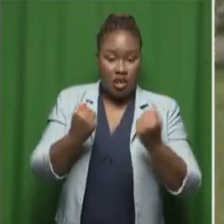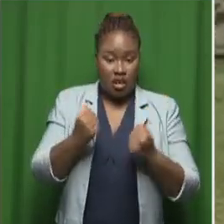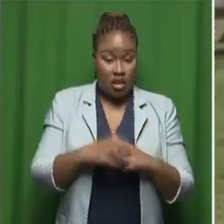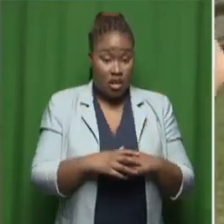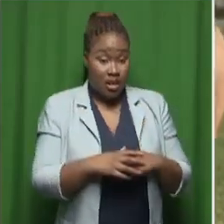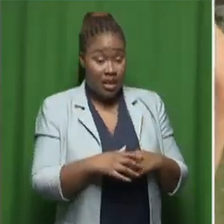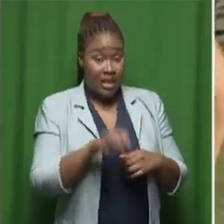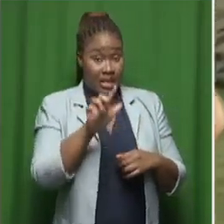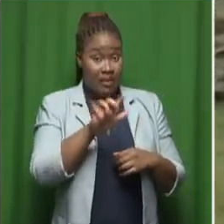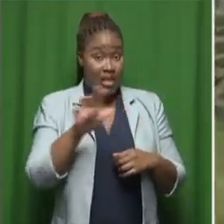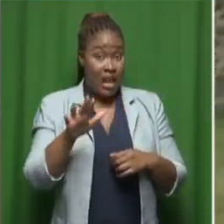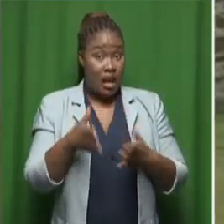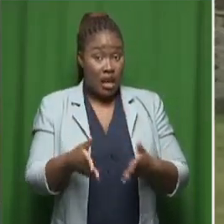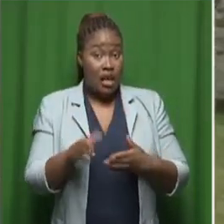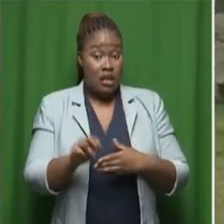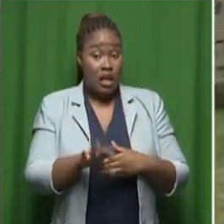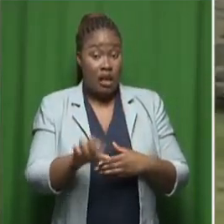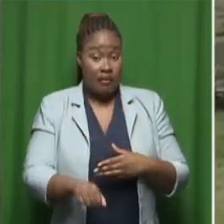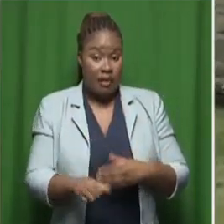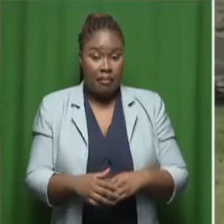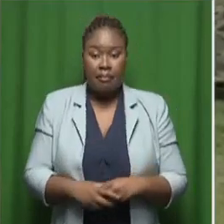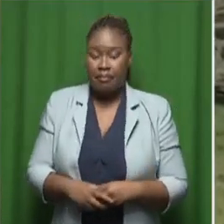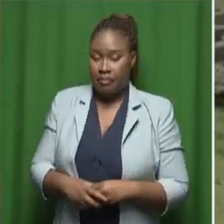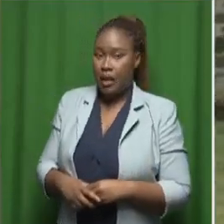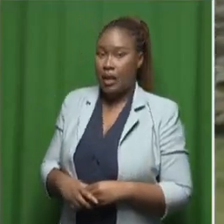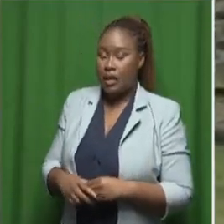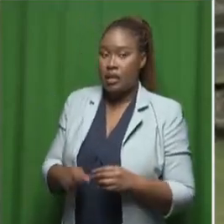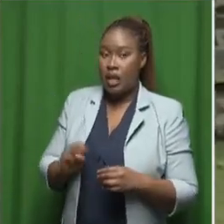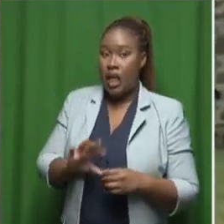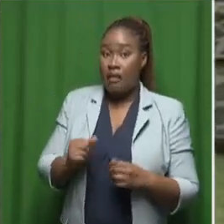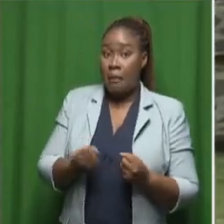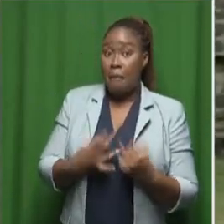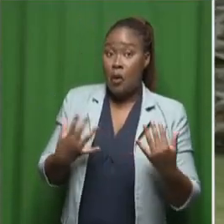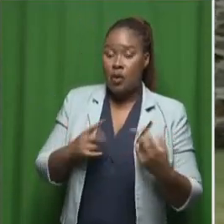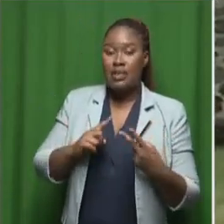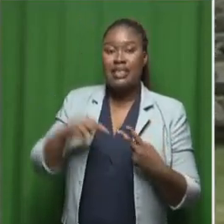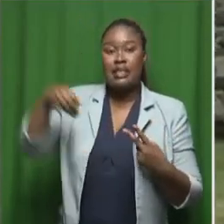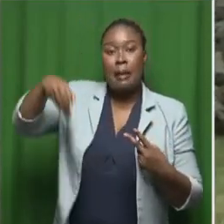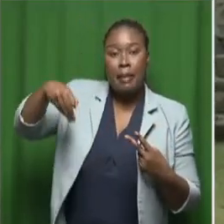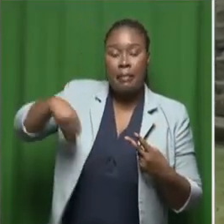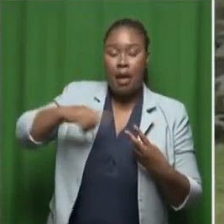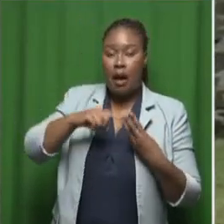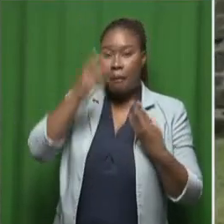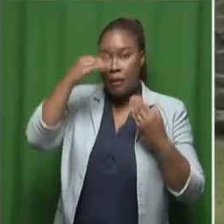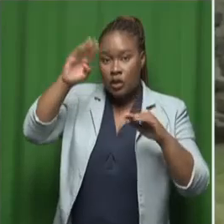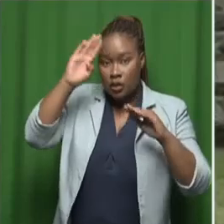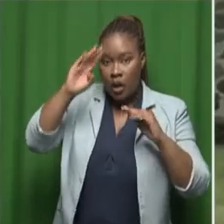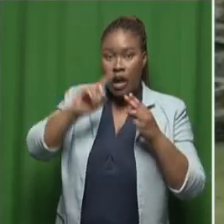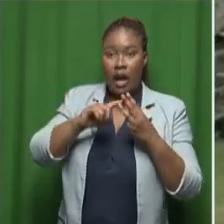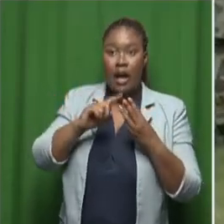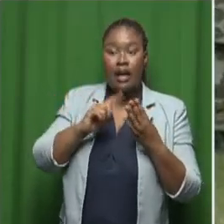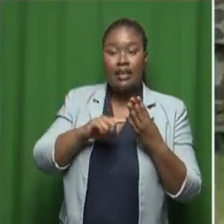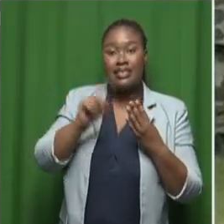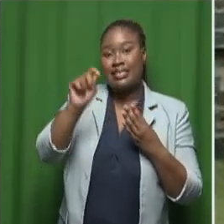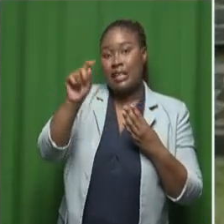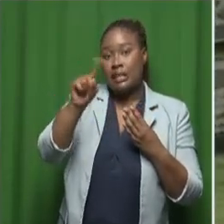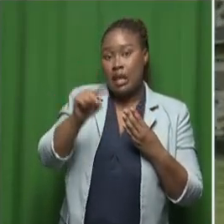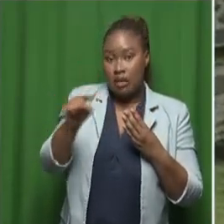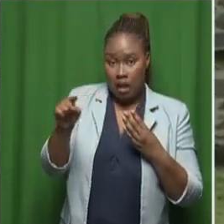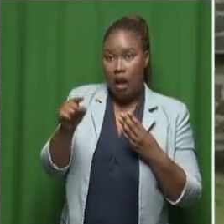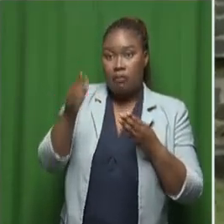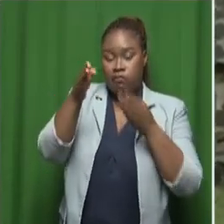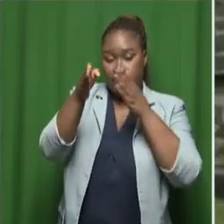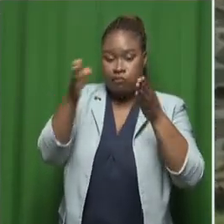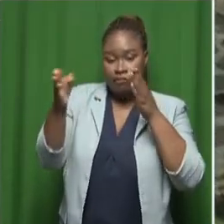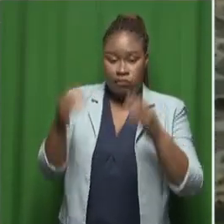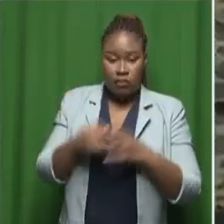79, all of them in South Africa? Most of them are in South Africa. We've got a few in Namibia, Botswana and Tanzania. So obviously there's